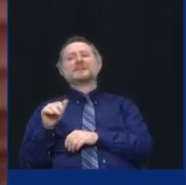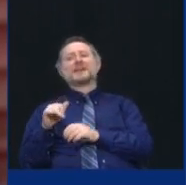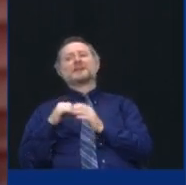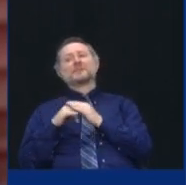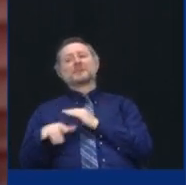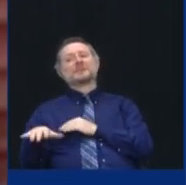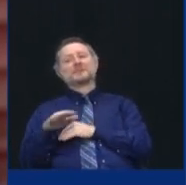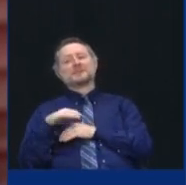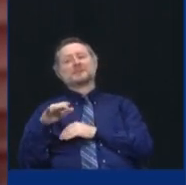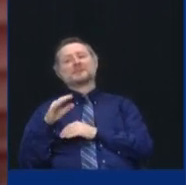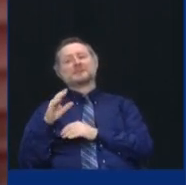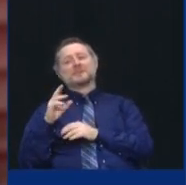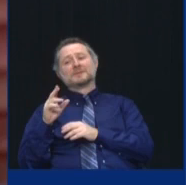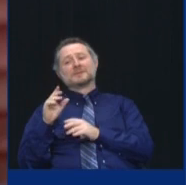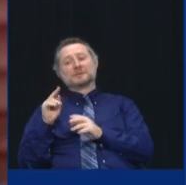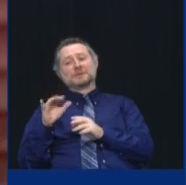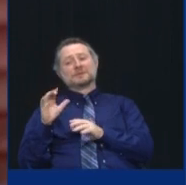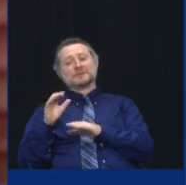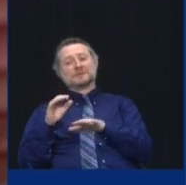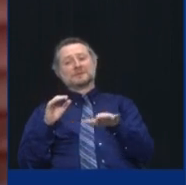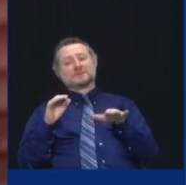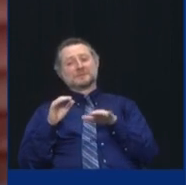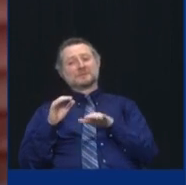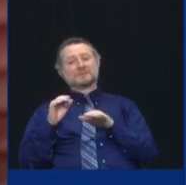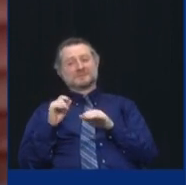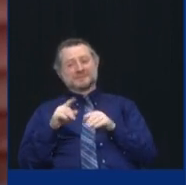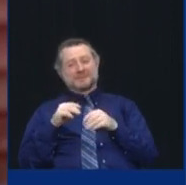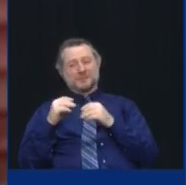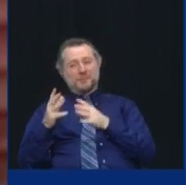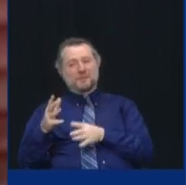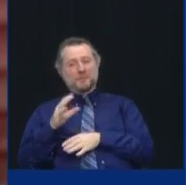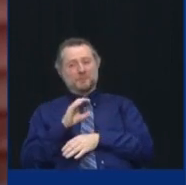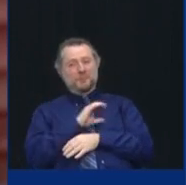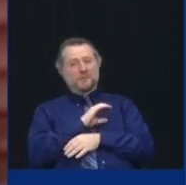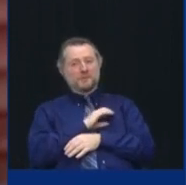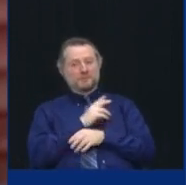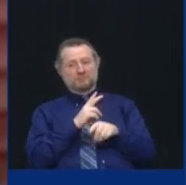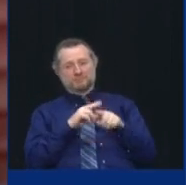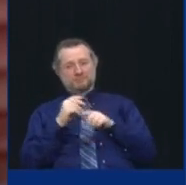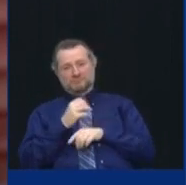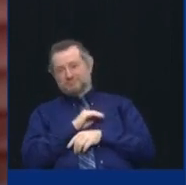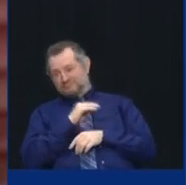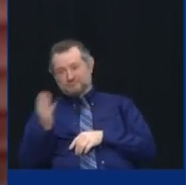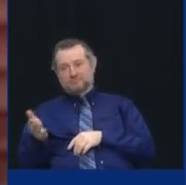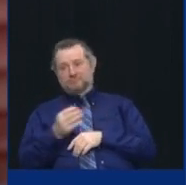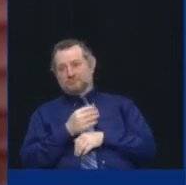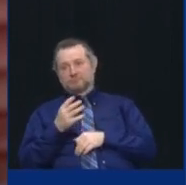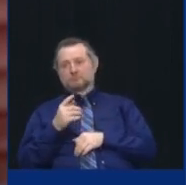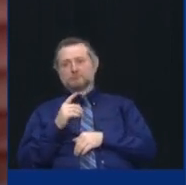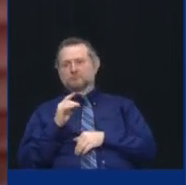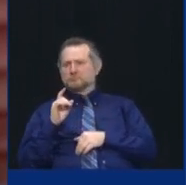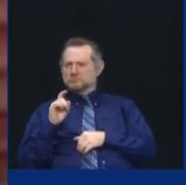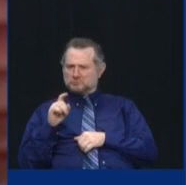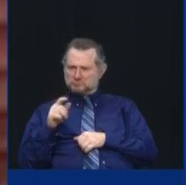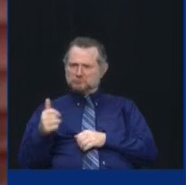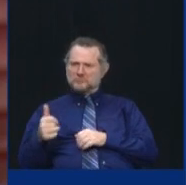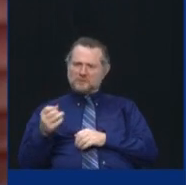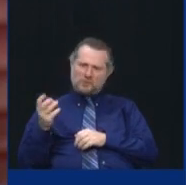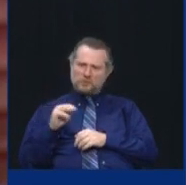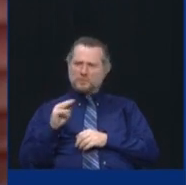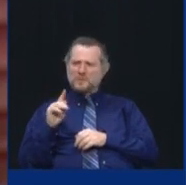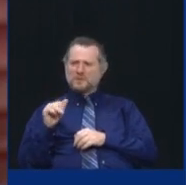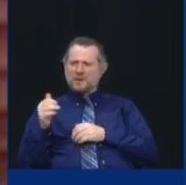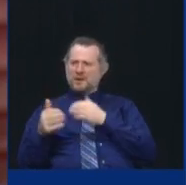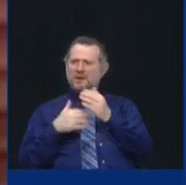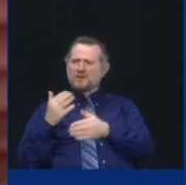York City to put more police officers, hire their own police. What